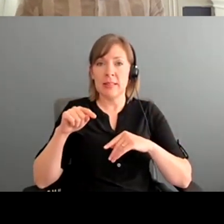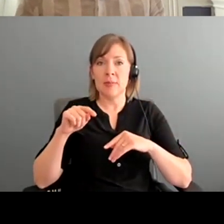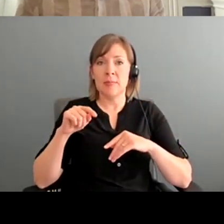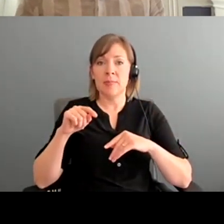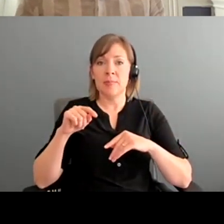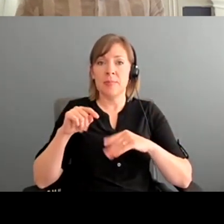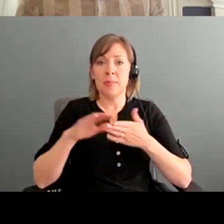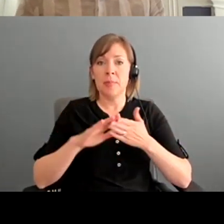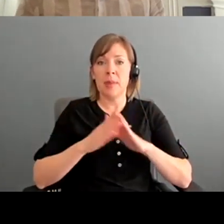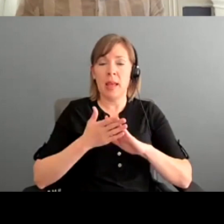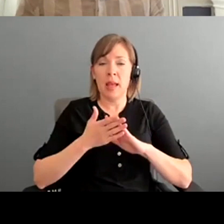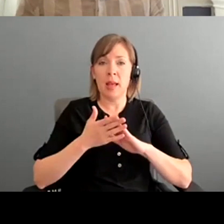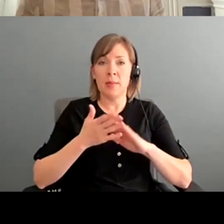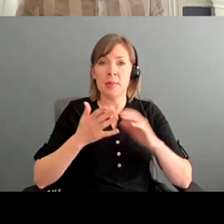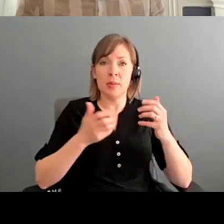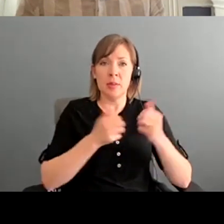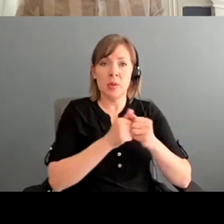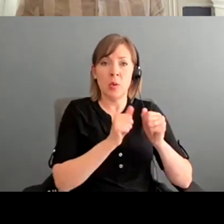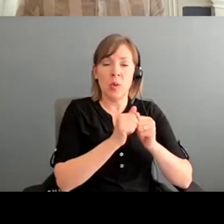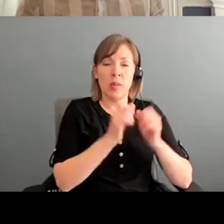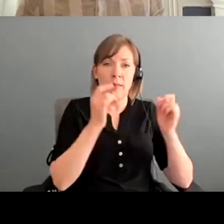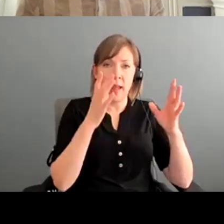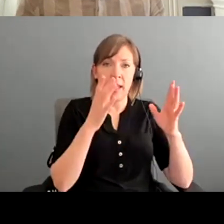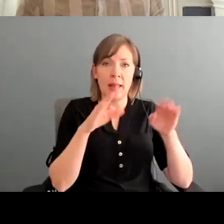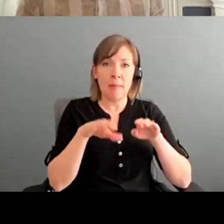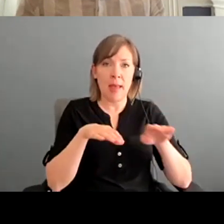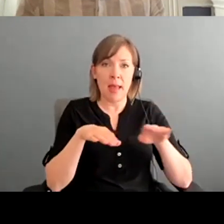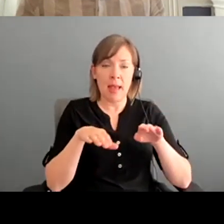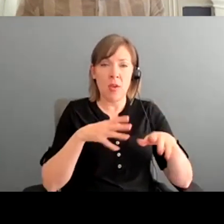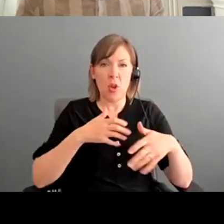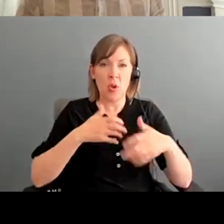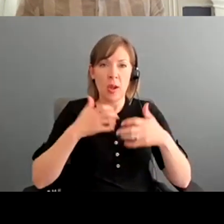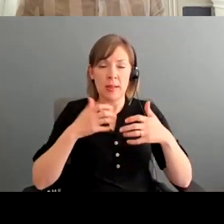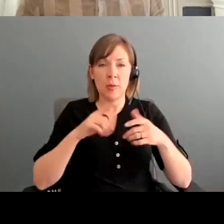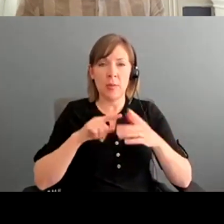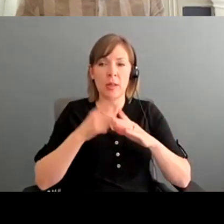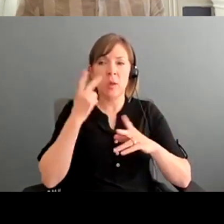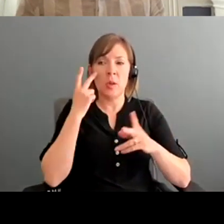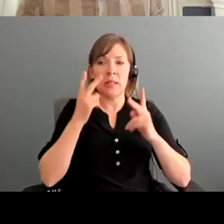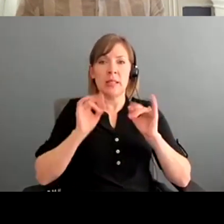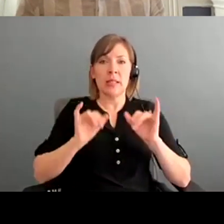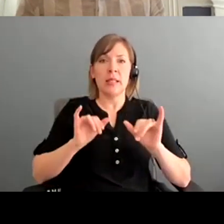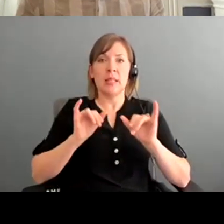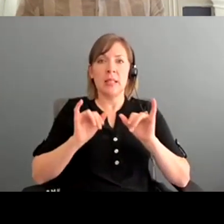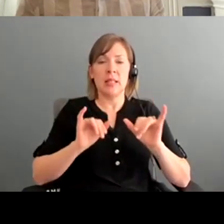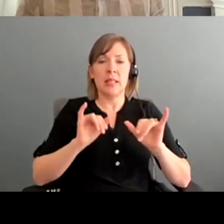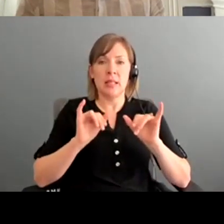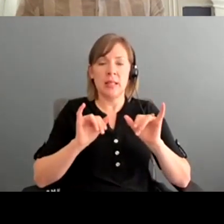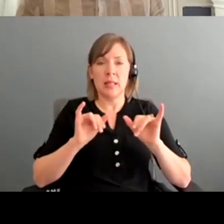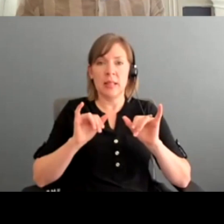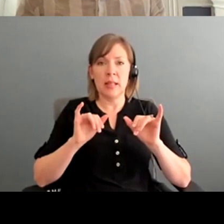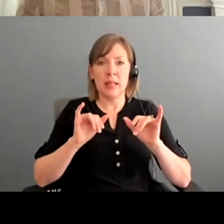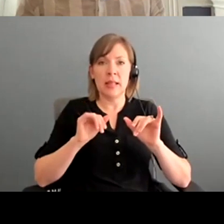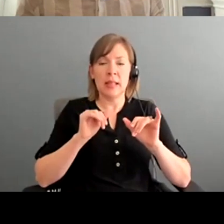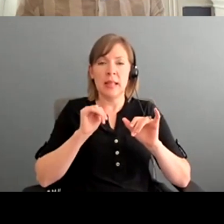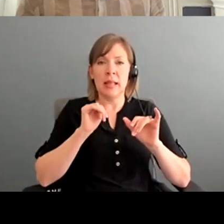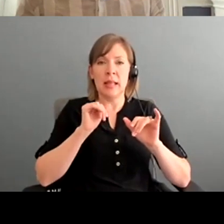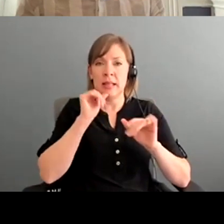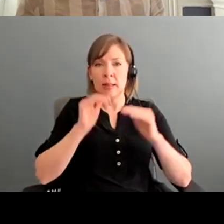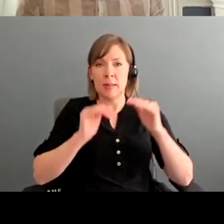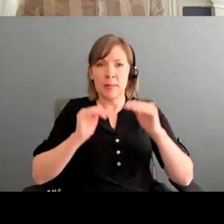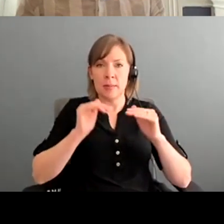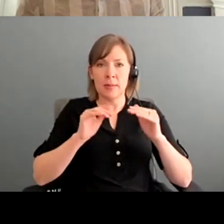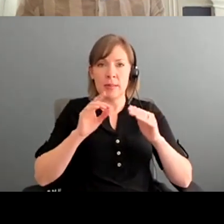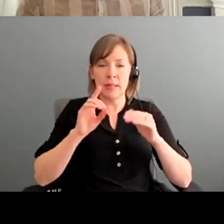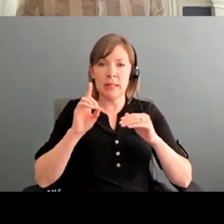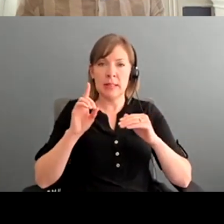it becomes associated with violent and aggressive behavior, then you begin to see this kind of disproportionate diagnosis